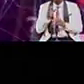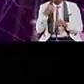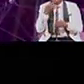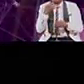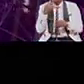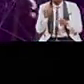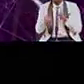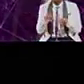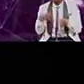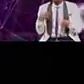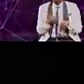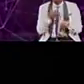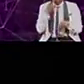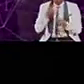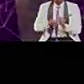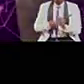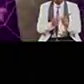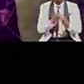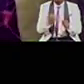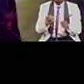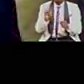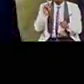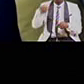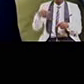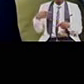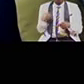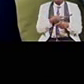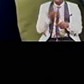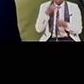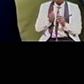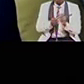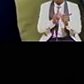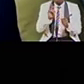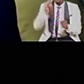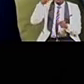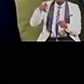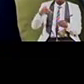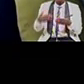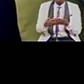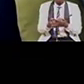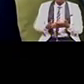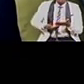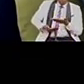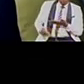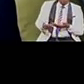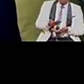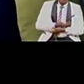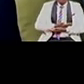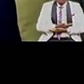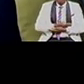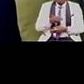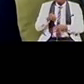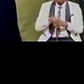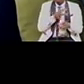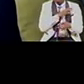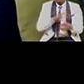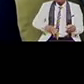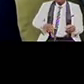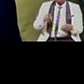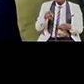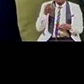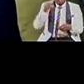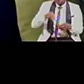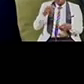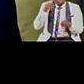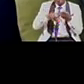We're following up newborn babes in Christ. And the same thing, a follow-up, we need to understand. There are people